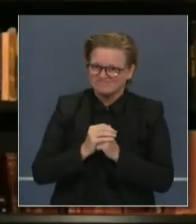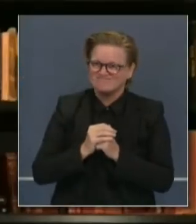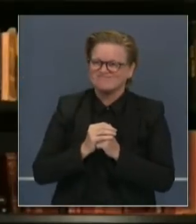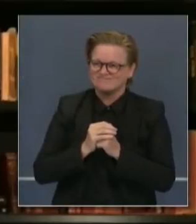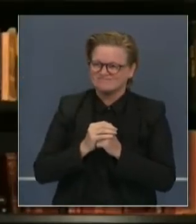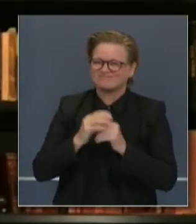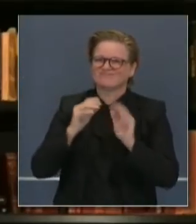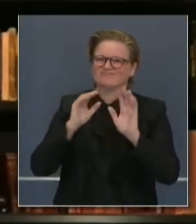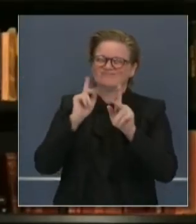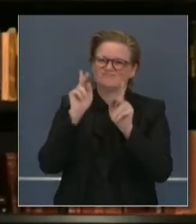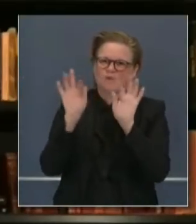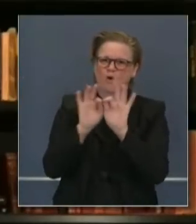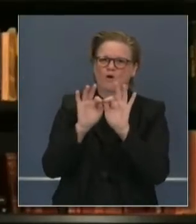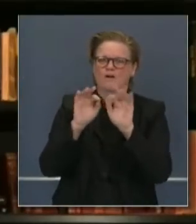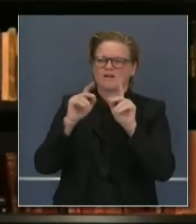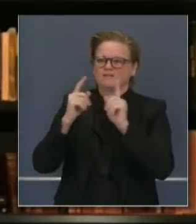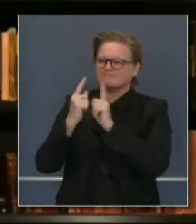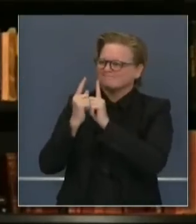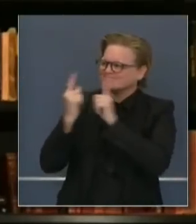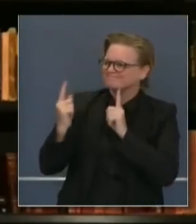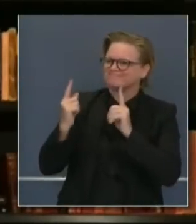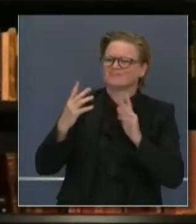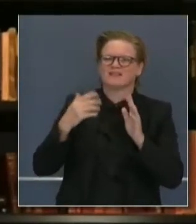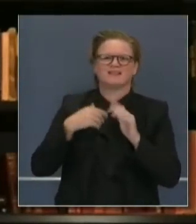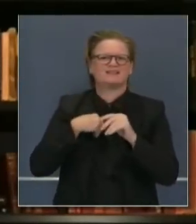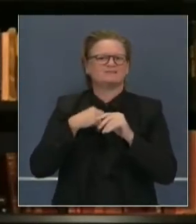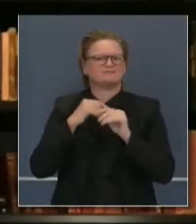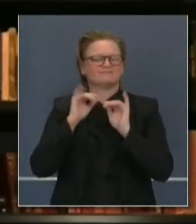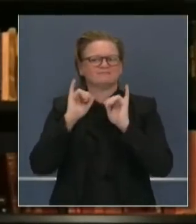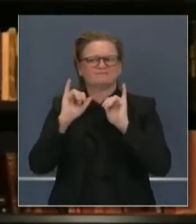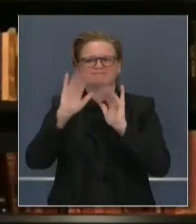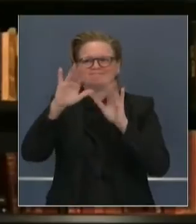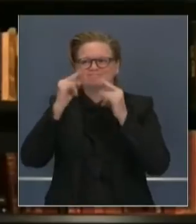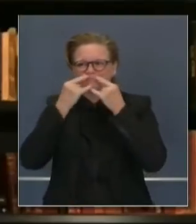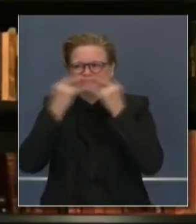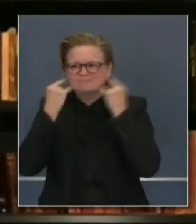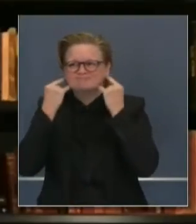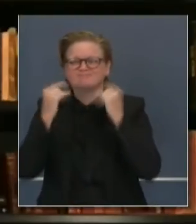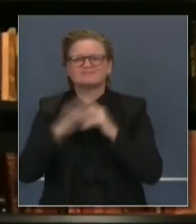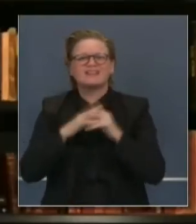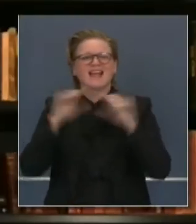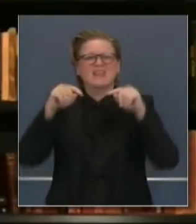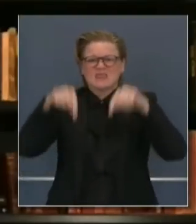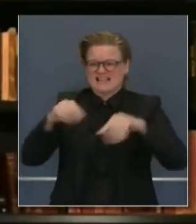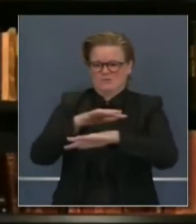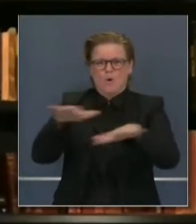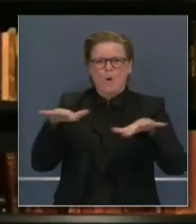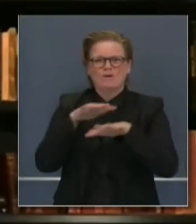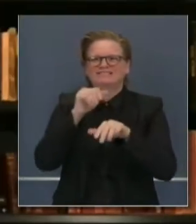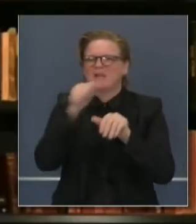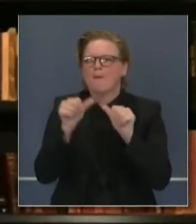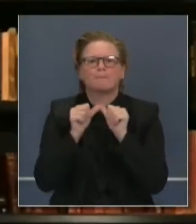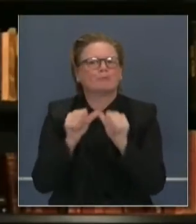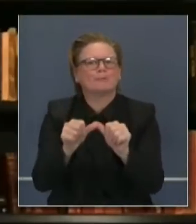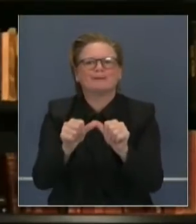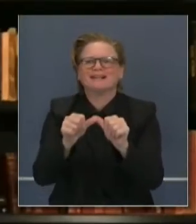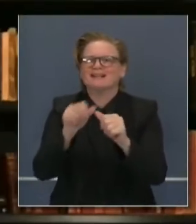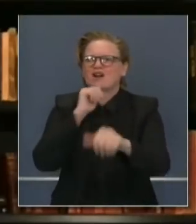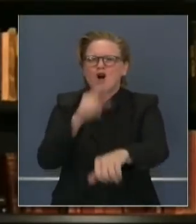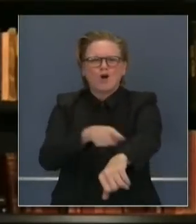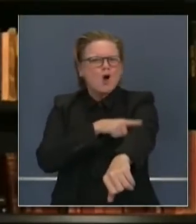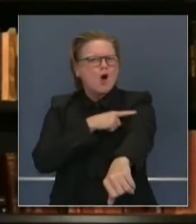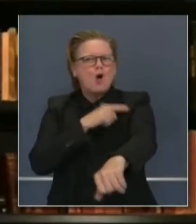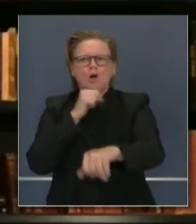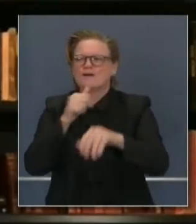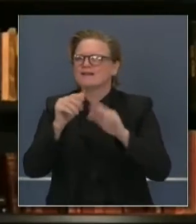asking for any of what we are proposing today to be permanent. We are asking for everyone's indulgence to